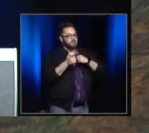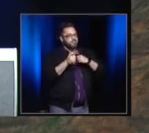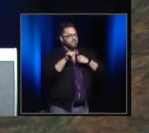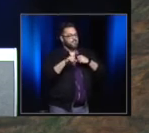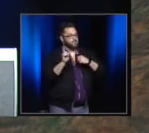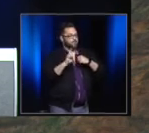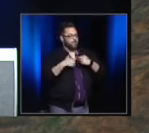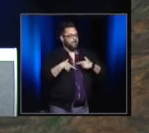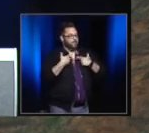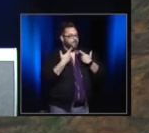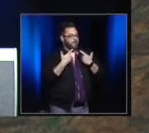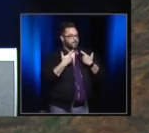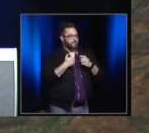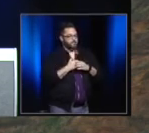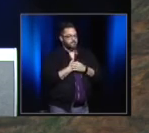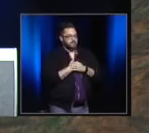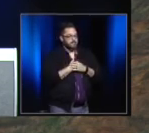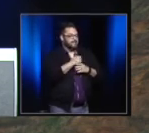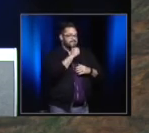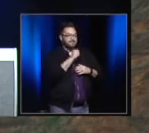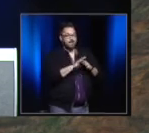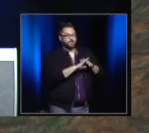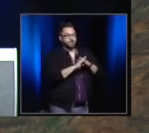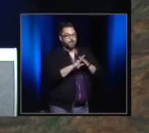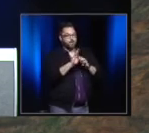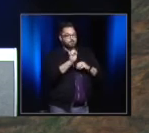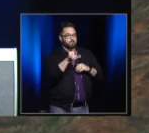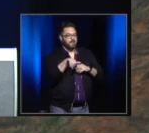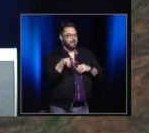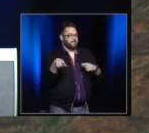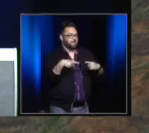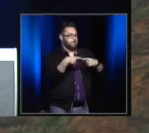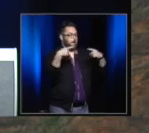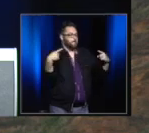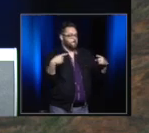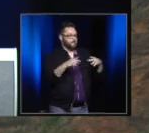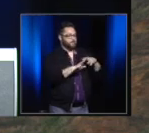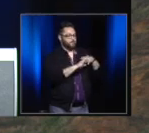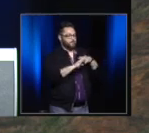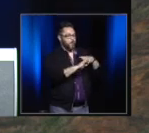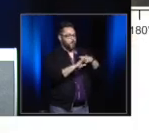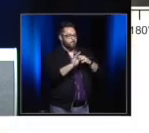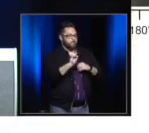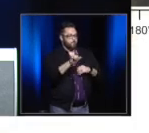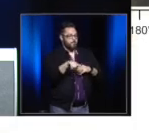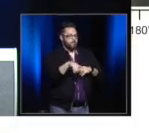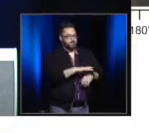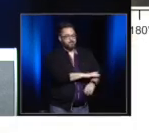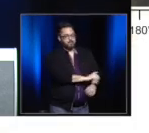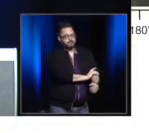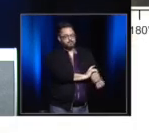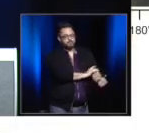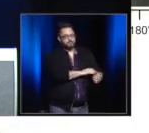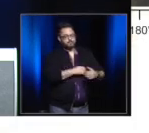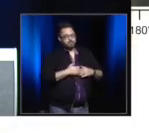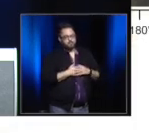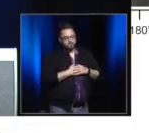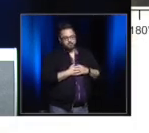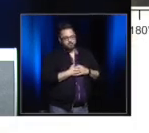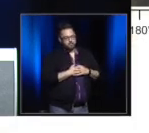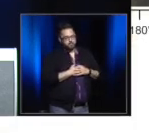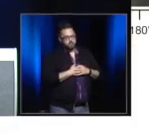dolphin. It's not Shark Bay. It is the antithesis of Shark Bay. Once frequently sighted off